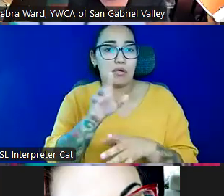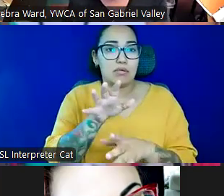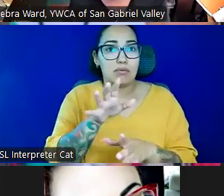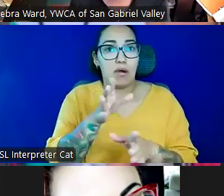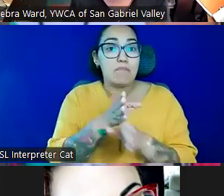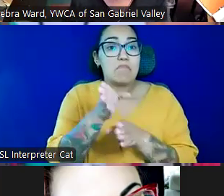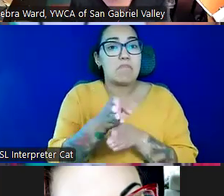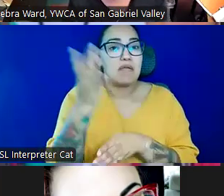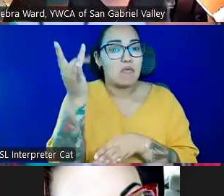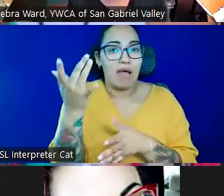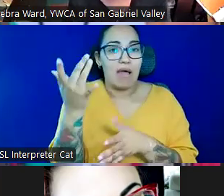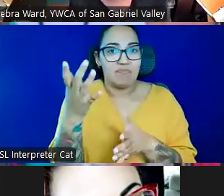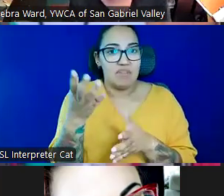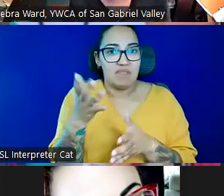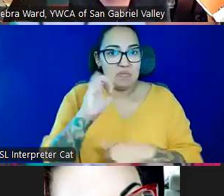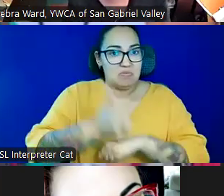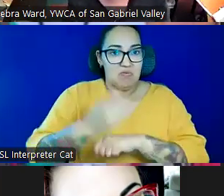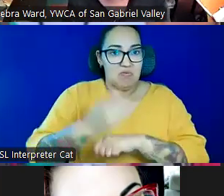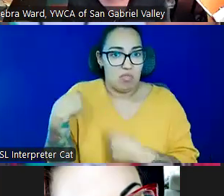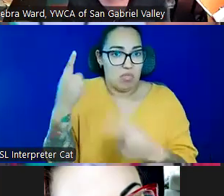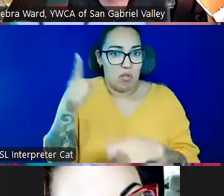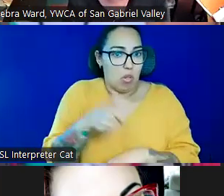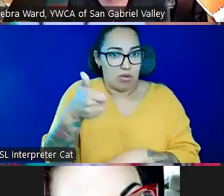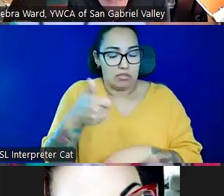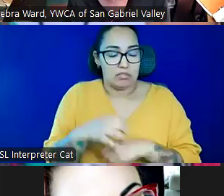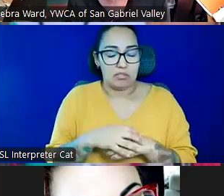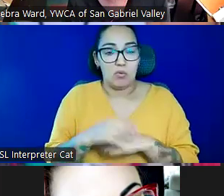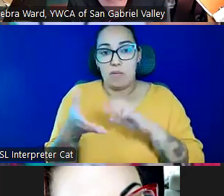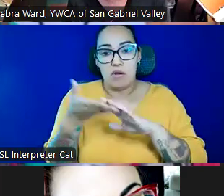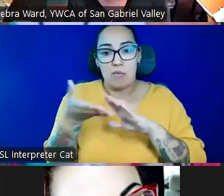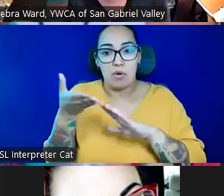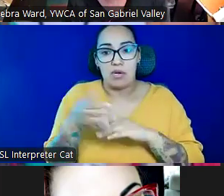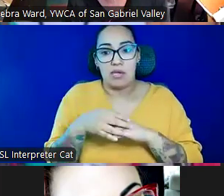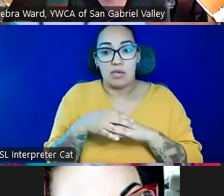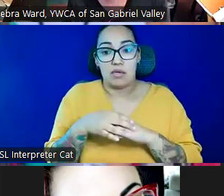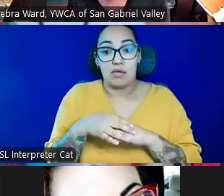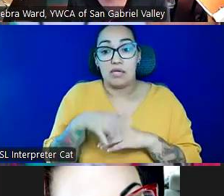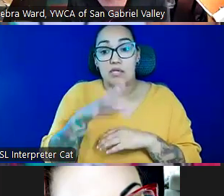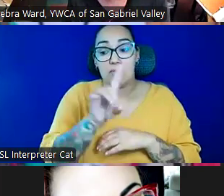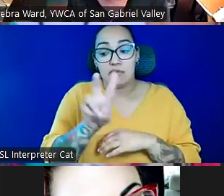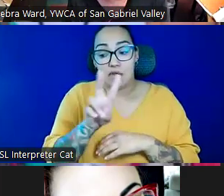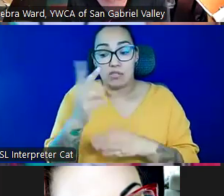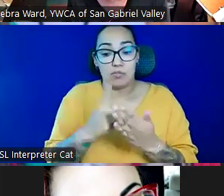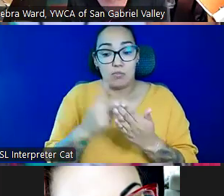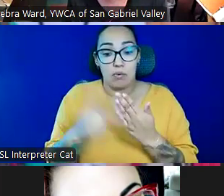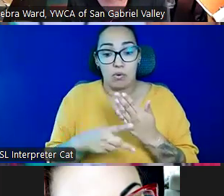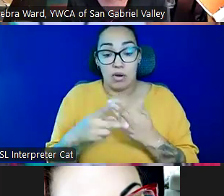longest. Have We have been operating a domestic violence program for over